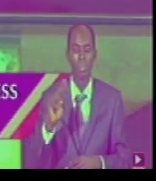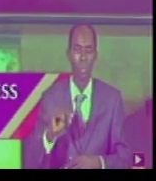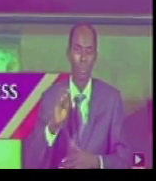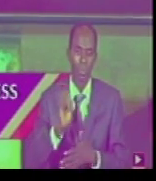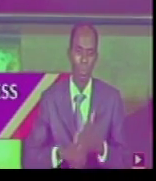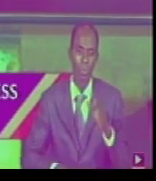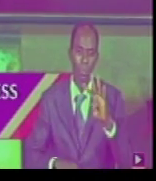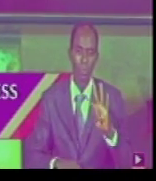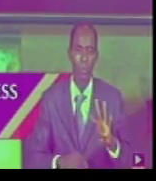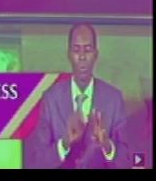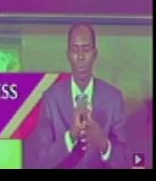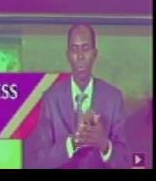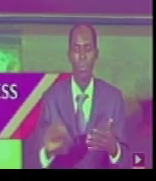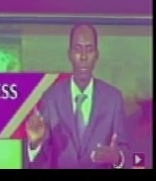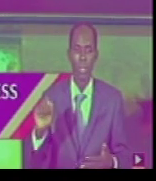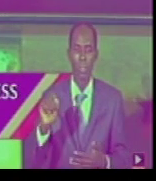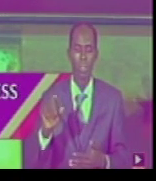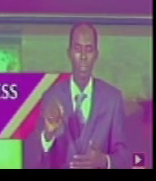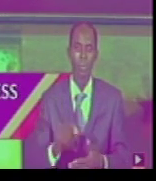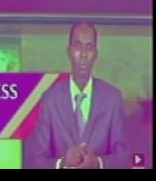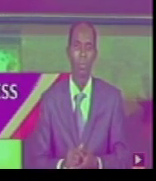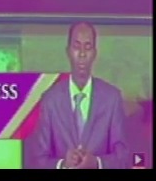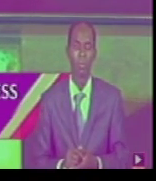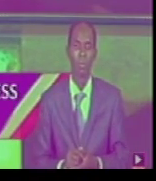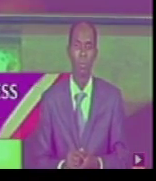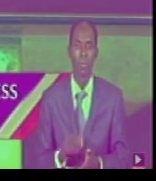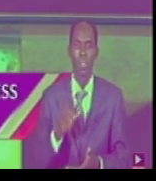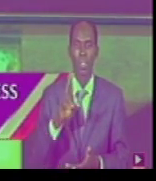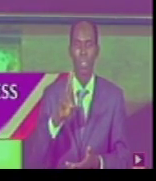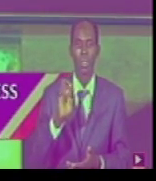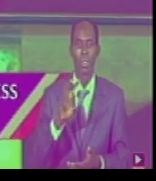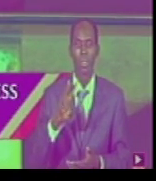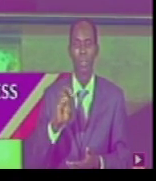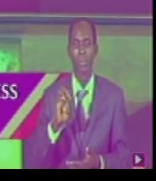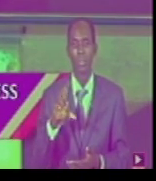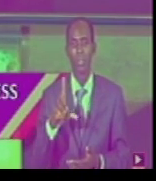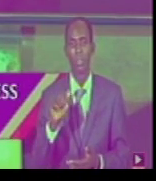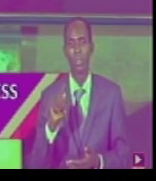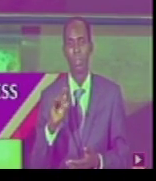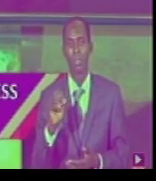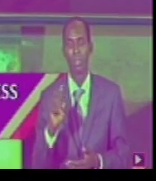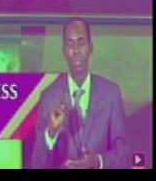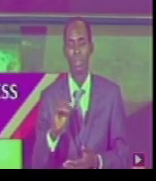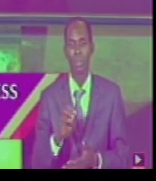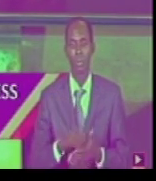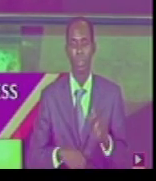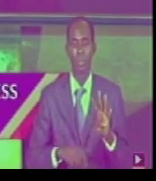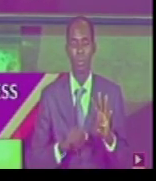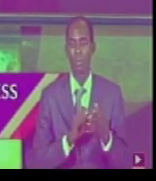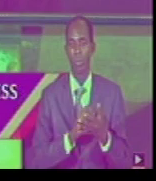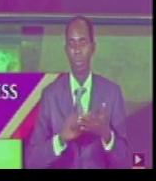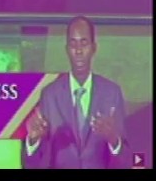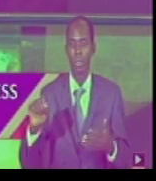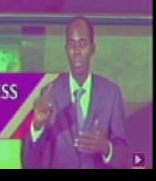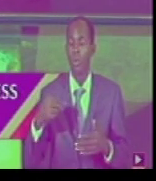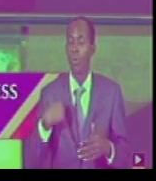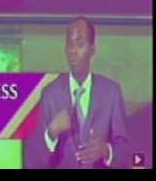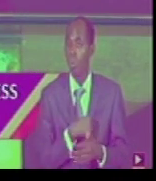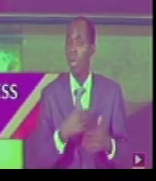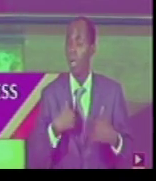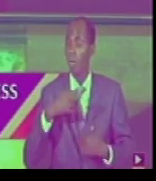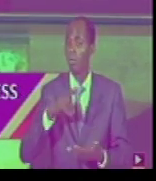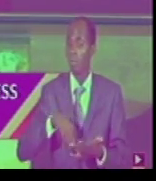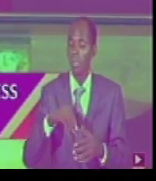from verse 11. Revelation chapter 4, verse 11. We've read in the Old Testament, he